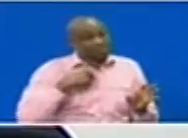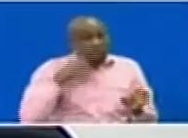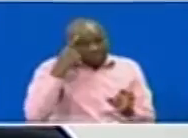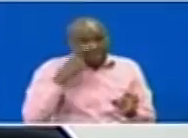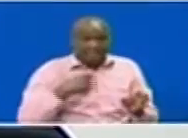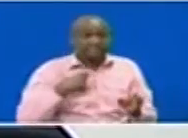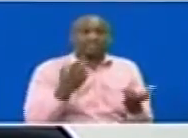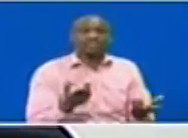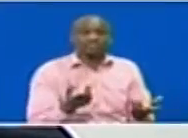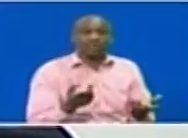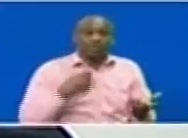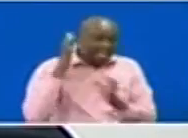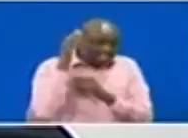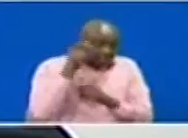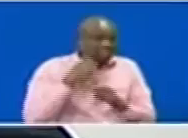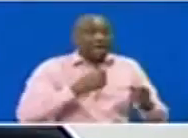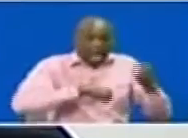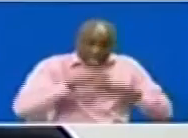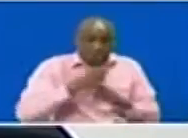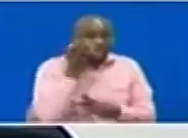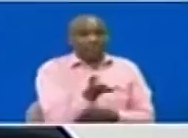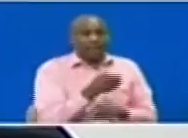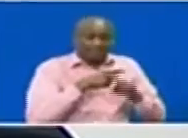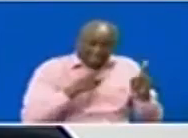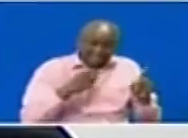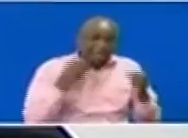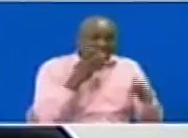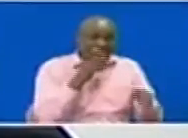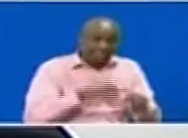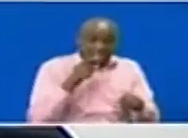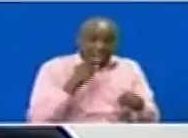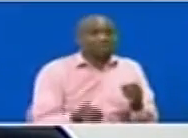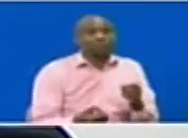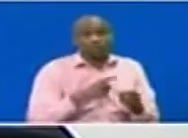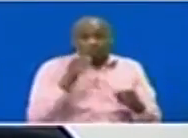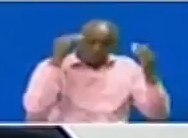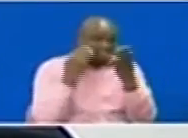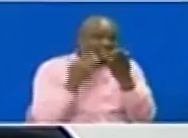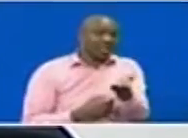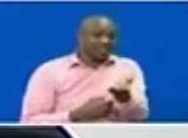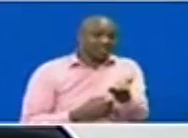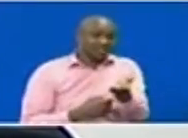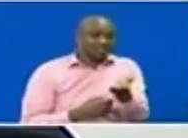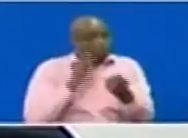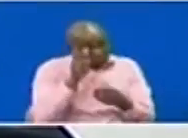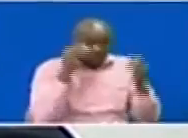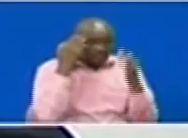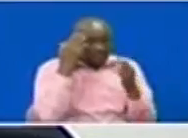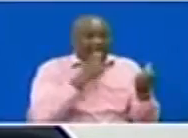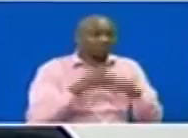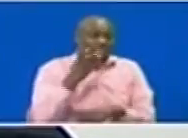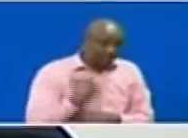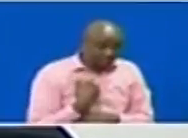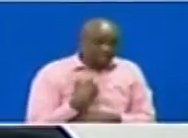president. We expect him to do certain things. But every time a lot of these matters have gone to court, for instance, you've seen the courts